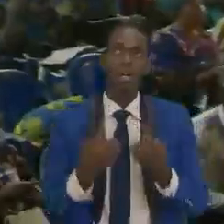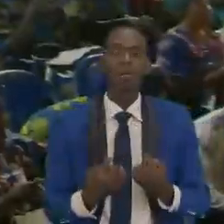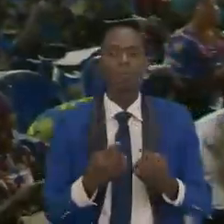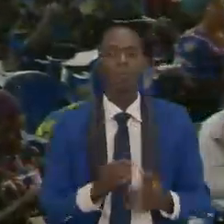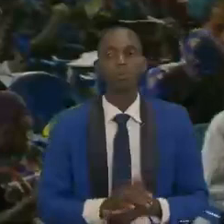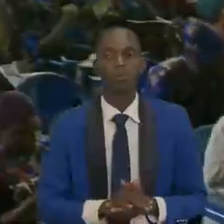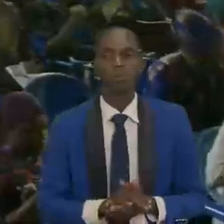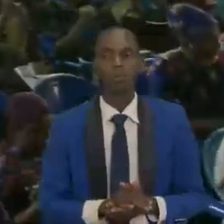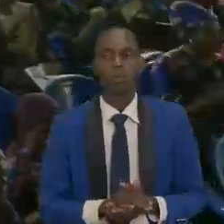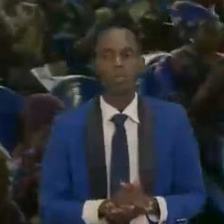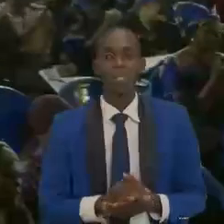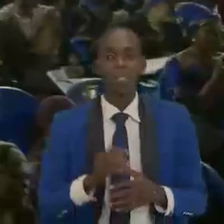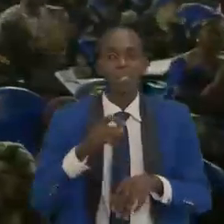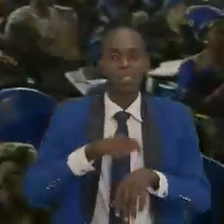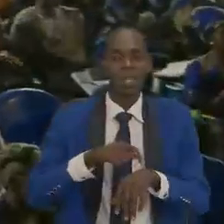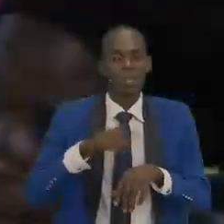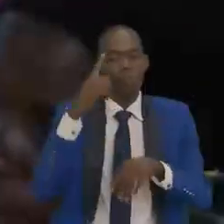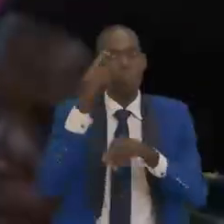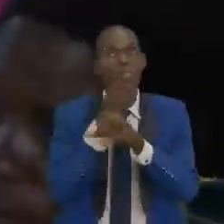come. Time for salvation, it has